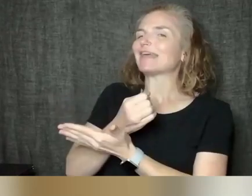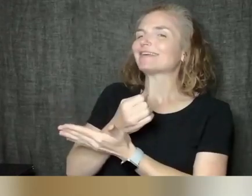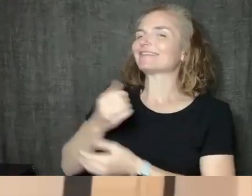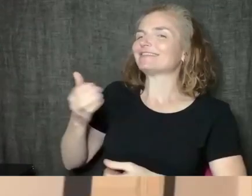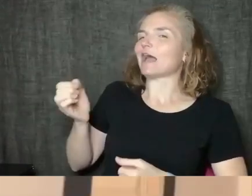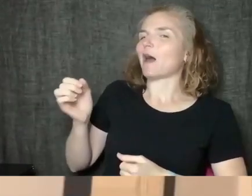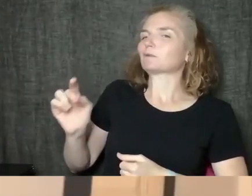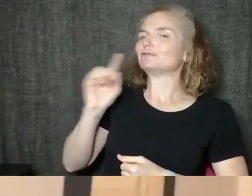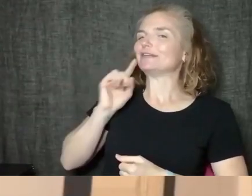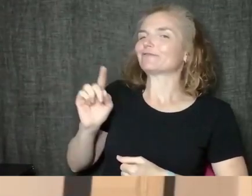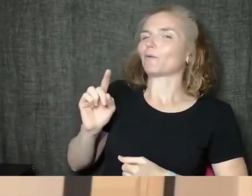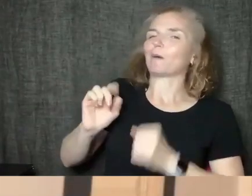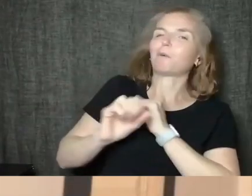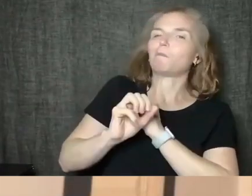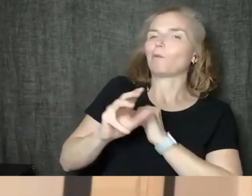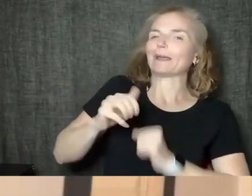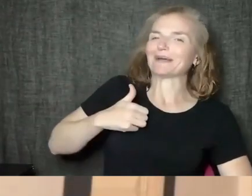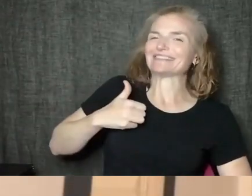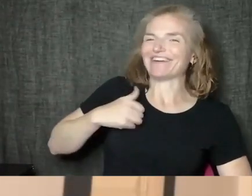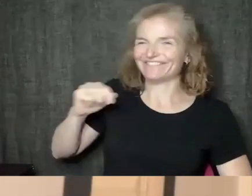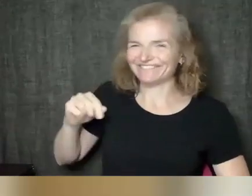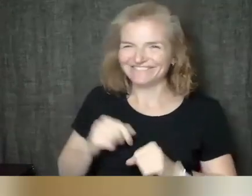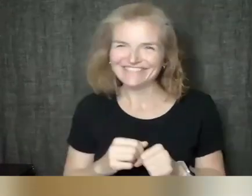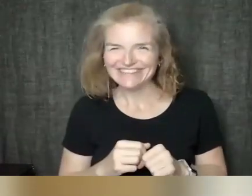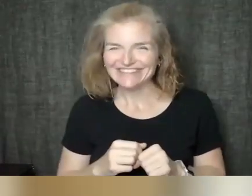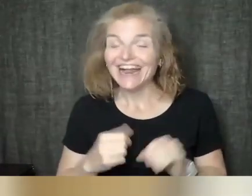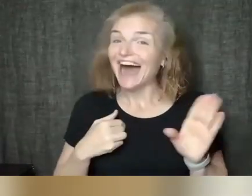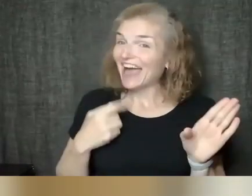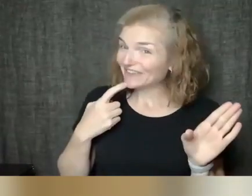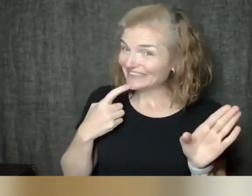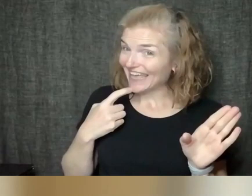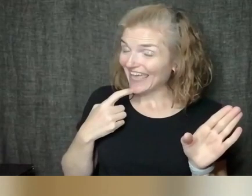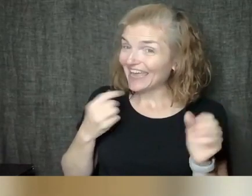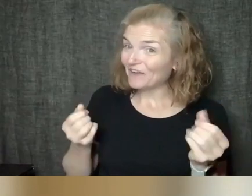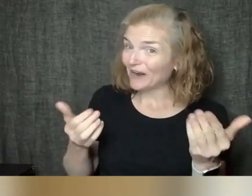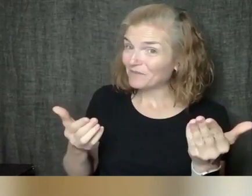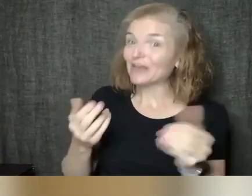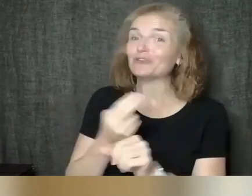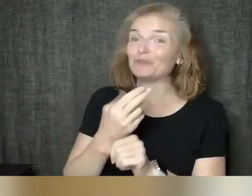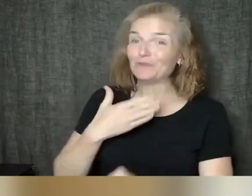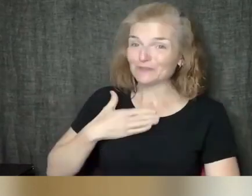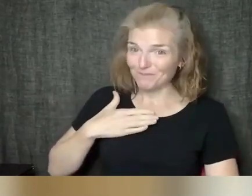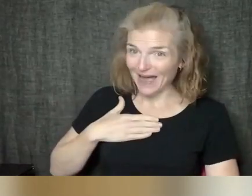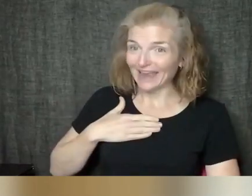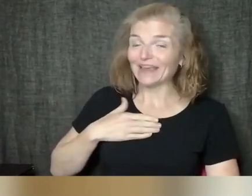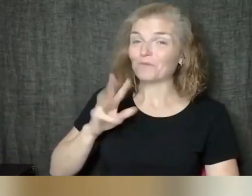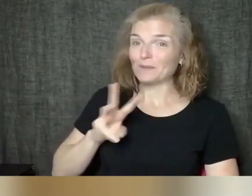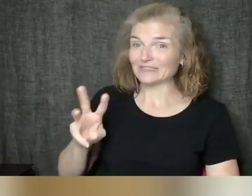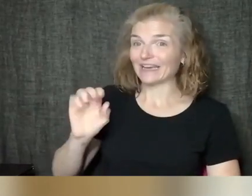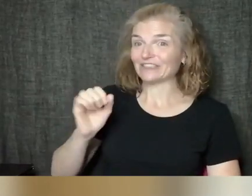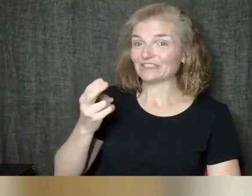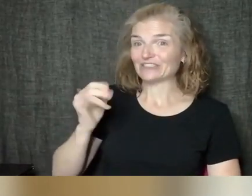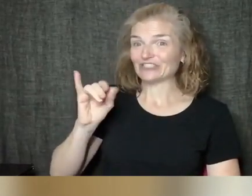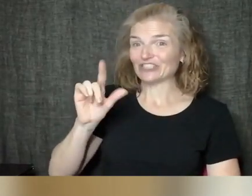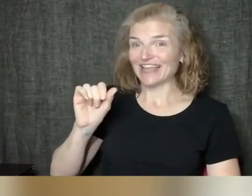self-promotion. And I would say go to my website, shailacatherine.com. And